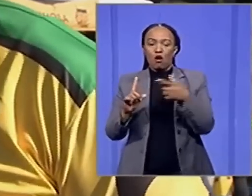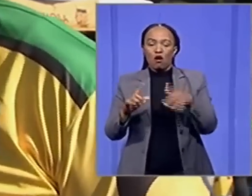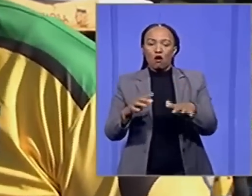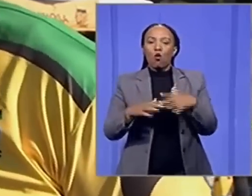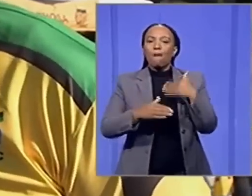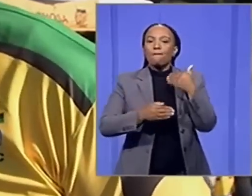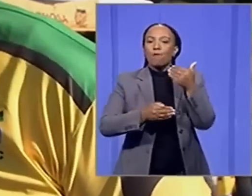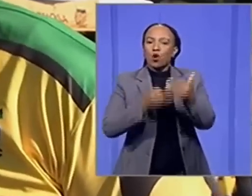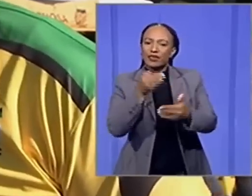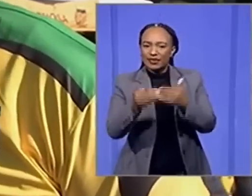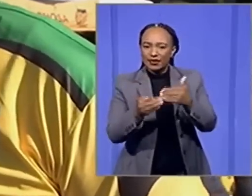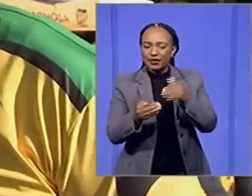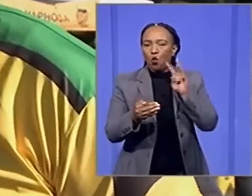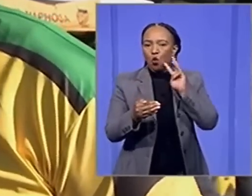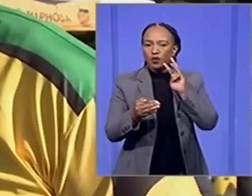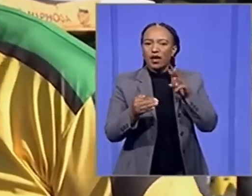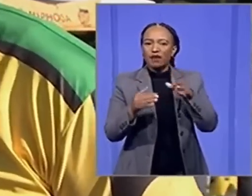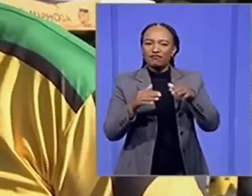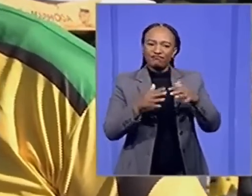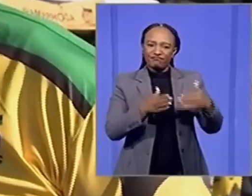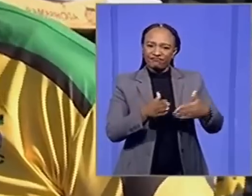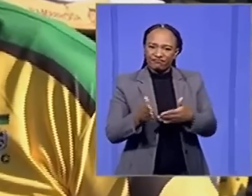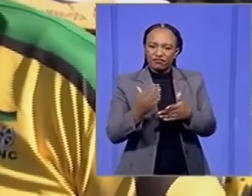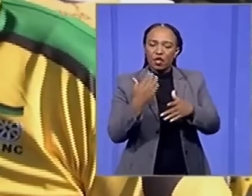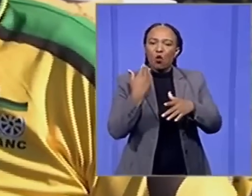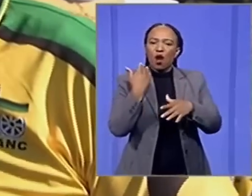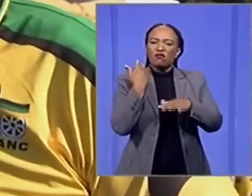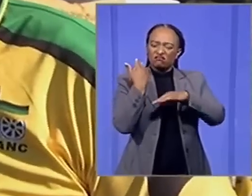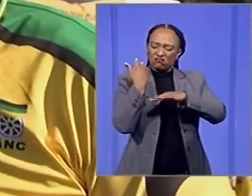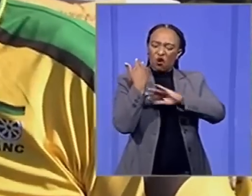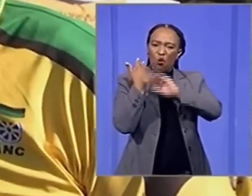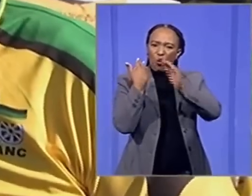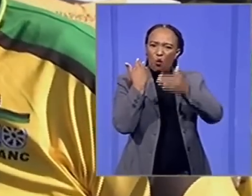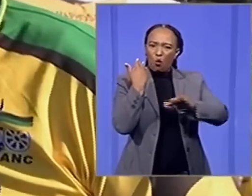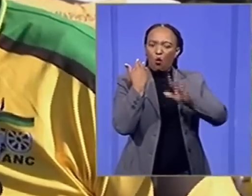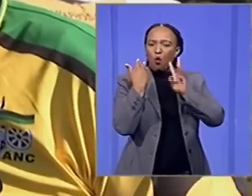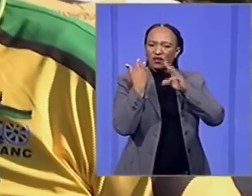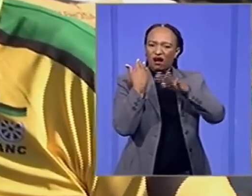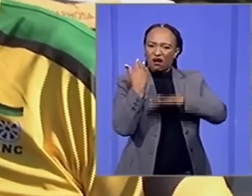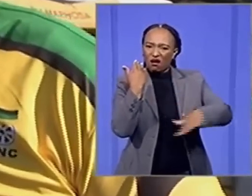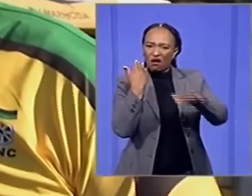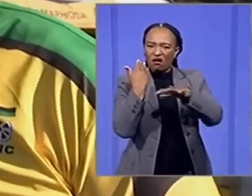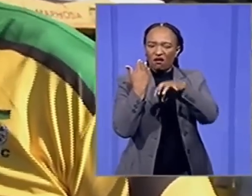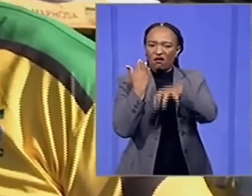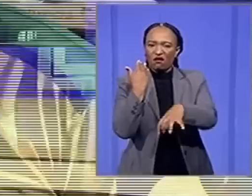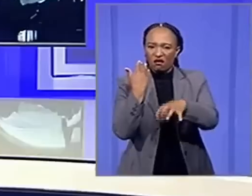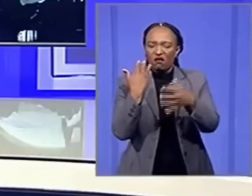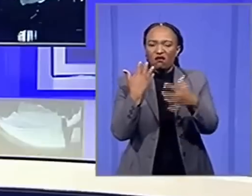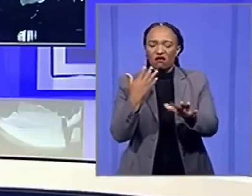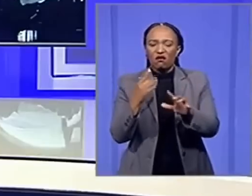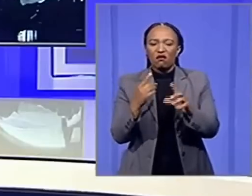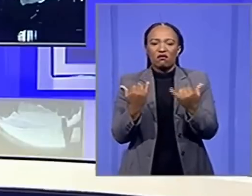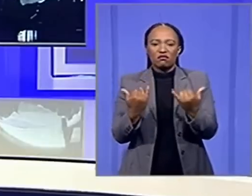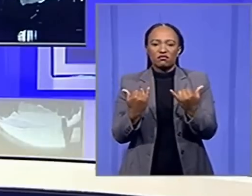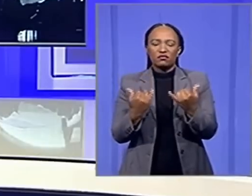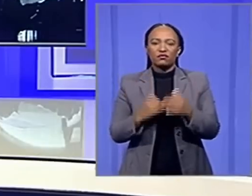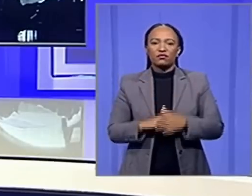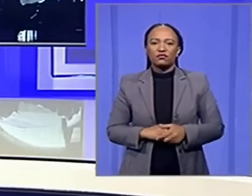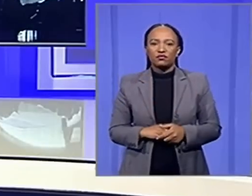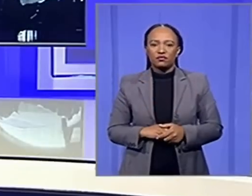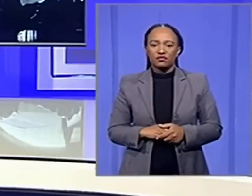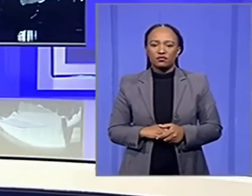area. The issue of water is going to be addressed by the ANC. It has been 62 days in South Africa without load shedding.